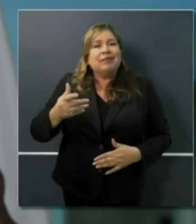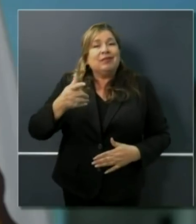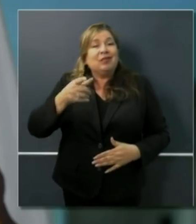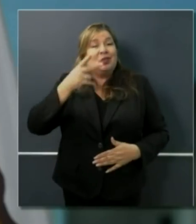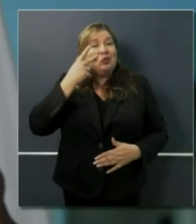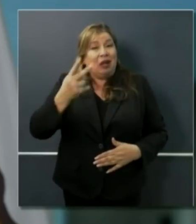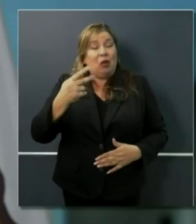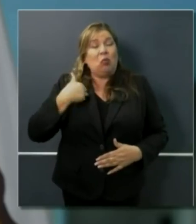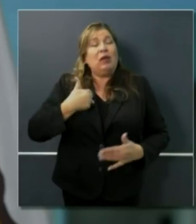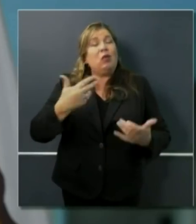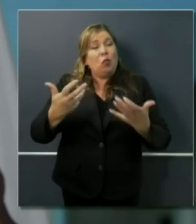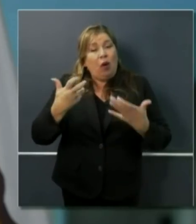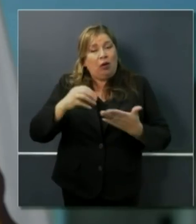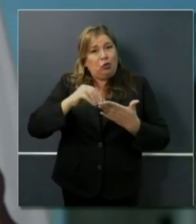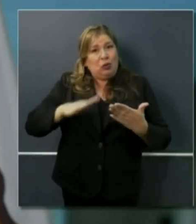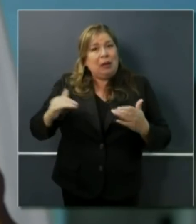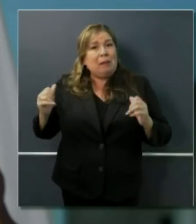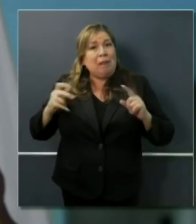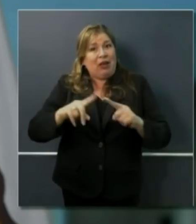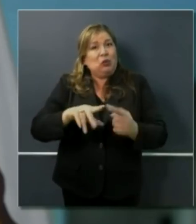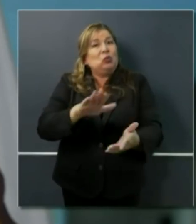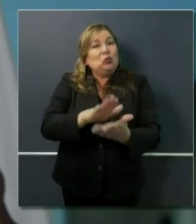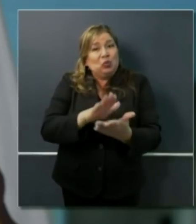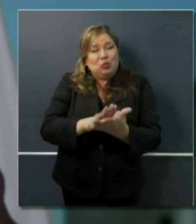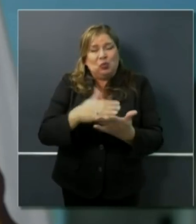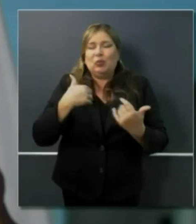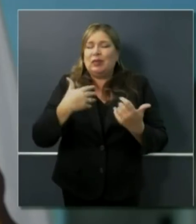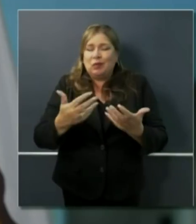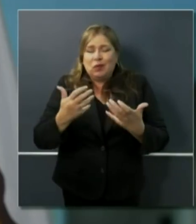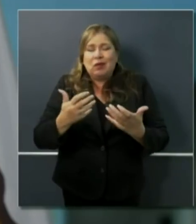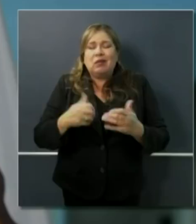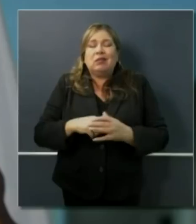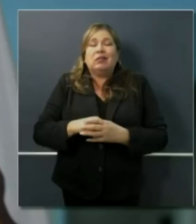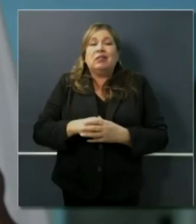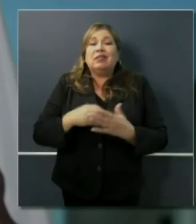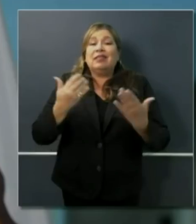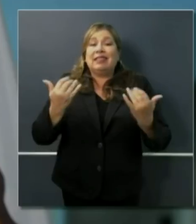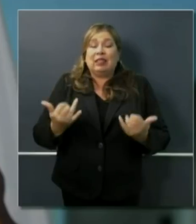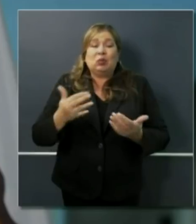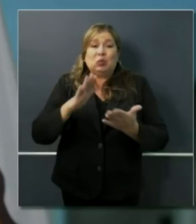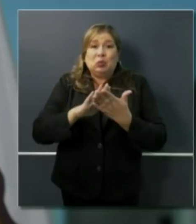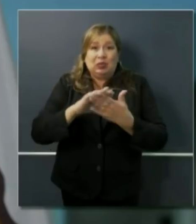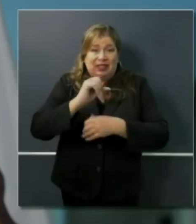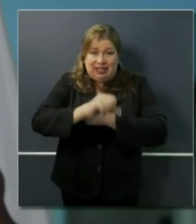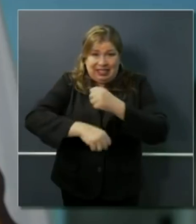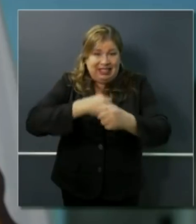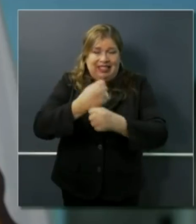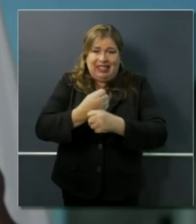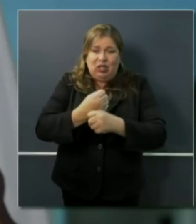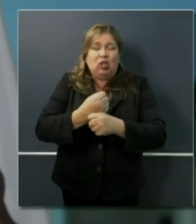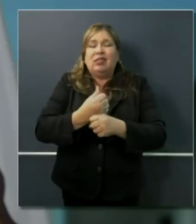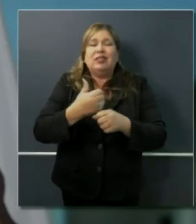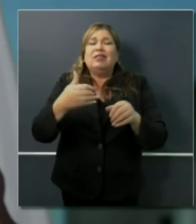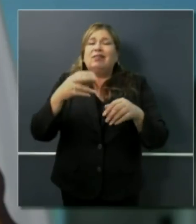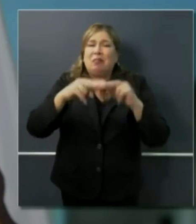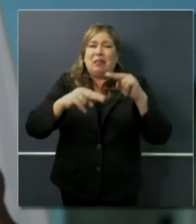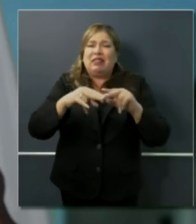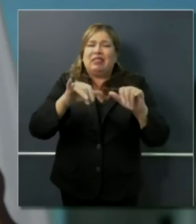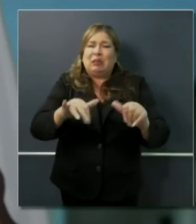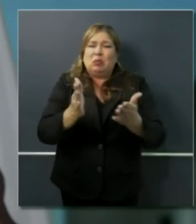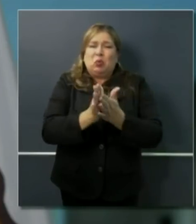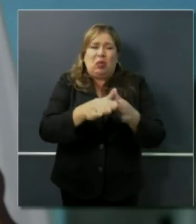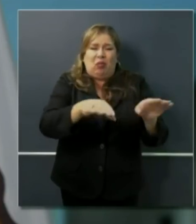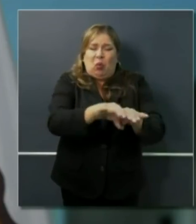slide. We are committed to doing that. This school year, for all intents and purposes, again, is over. But as we look